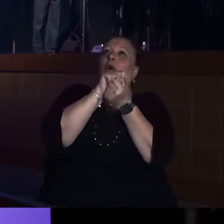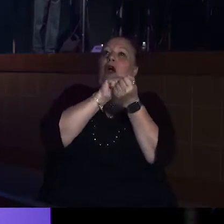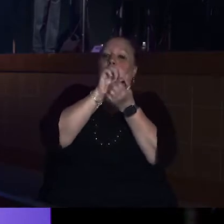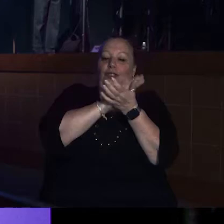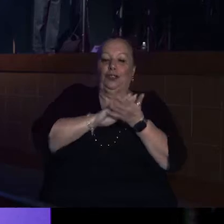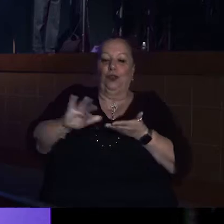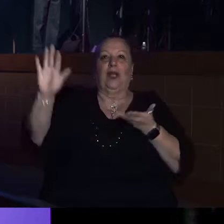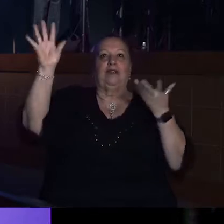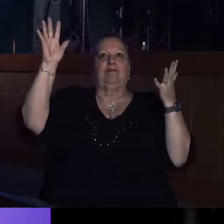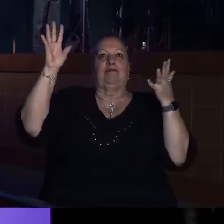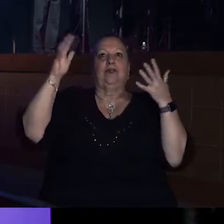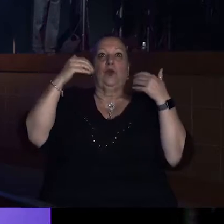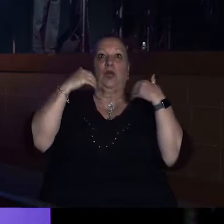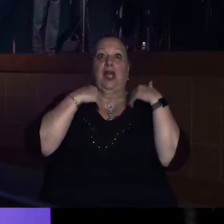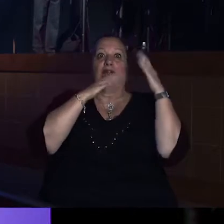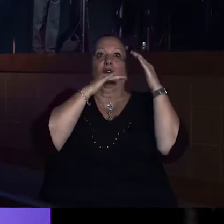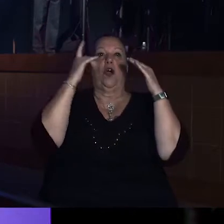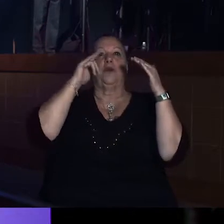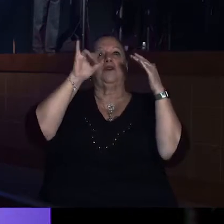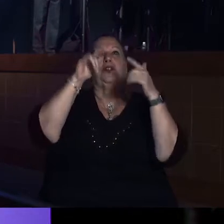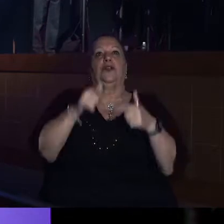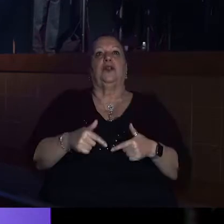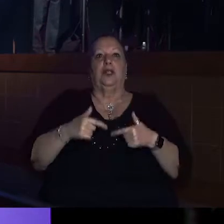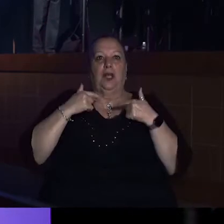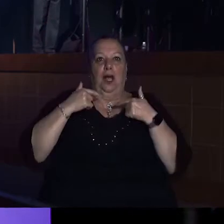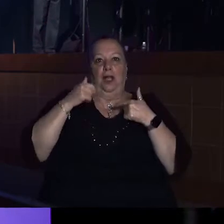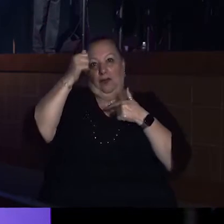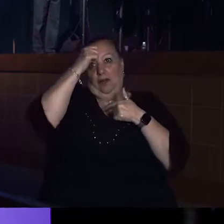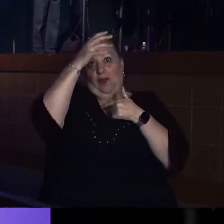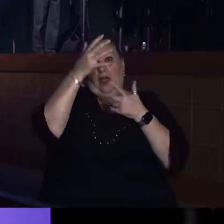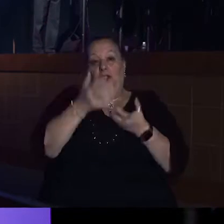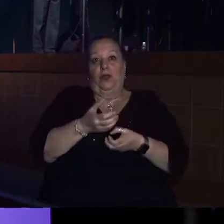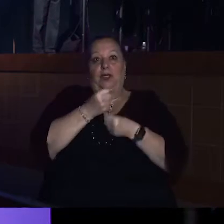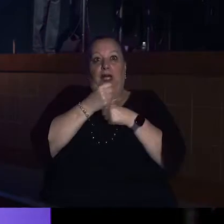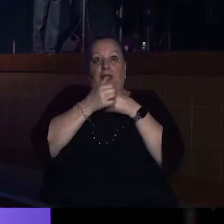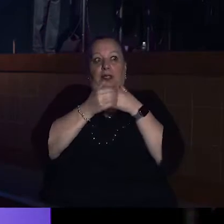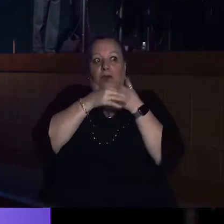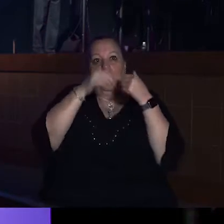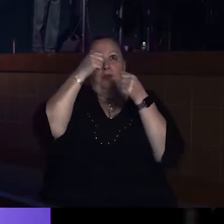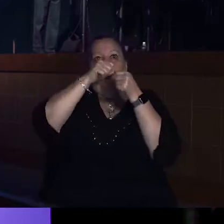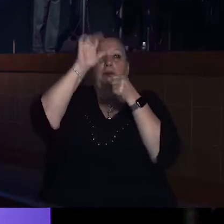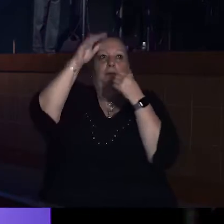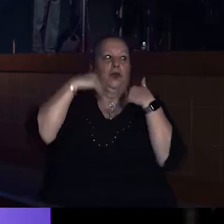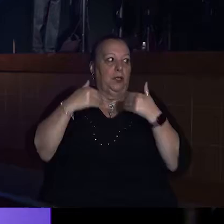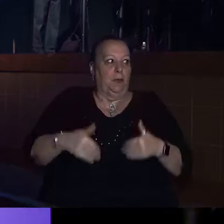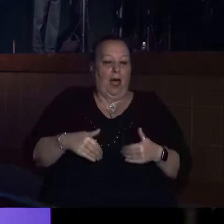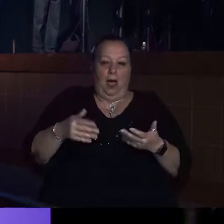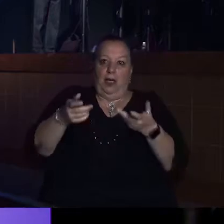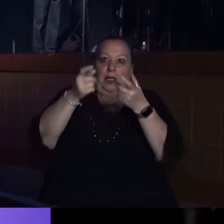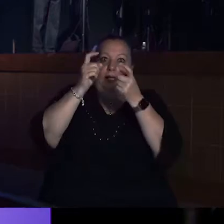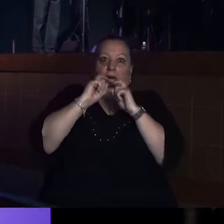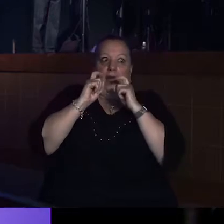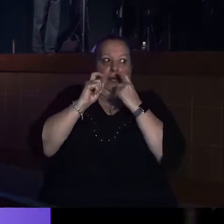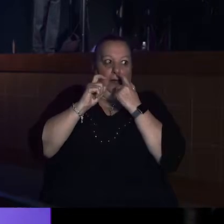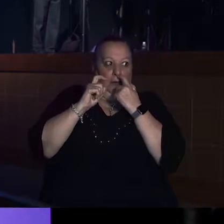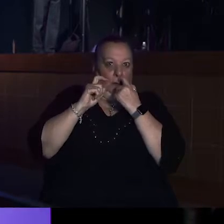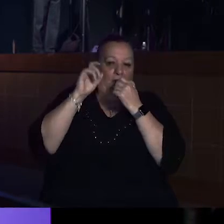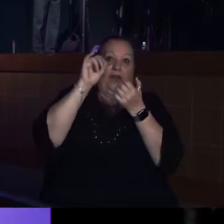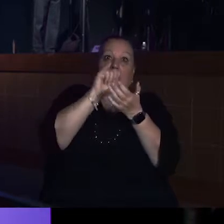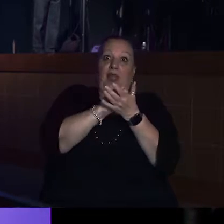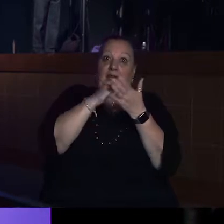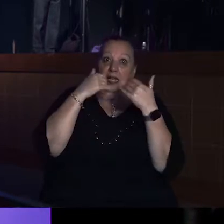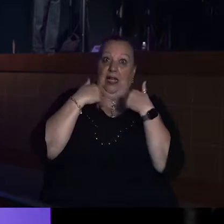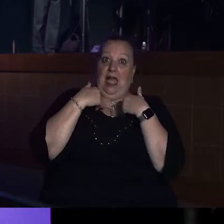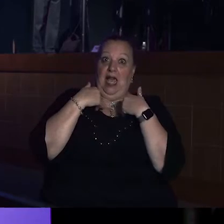have this hope of eternal life. Father, we take this bread to remember his body that he gave, that he